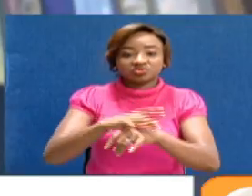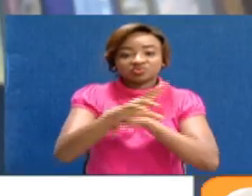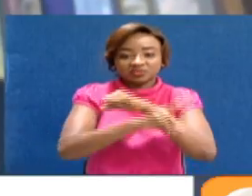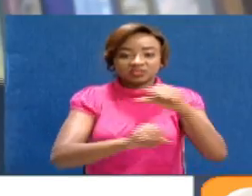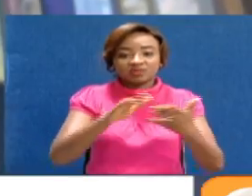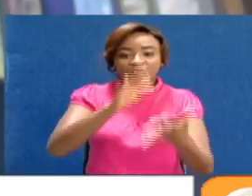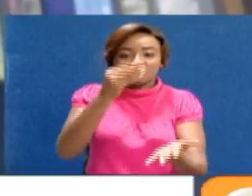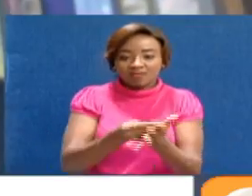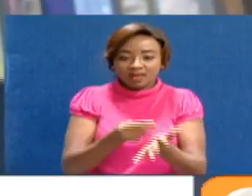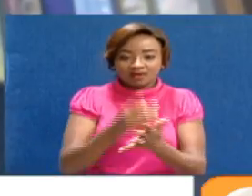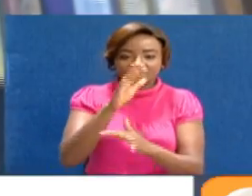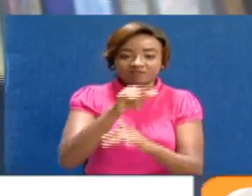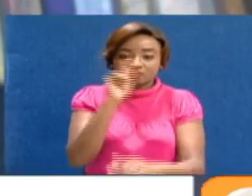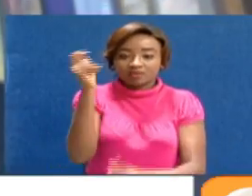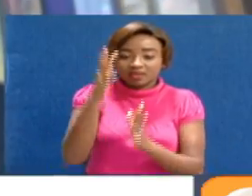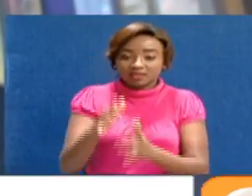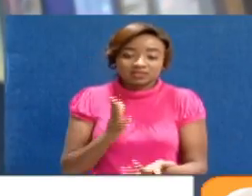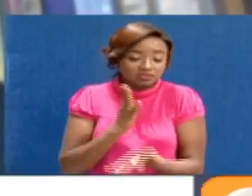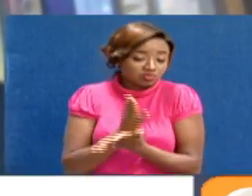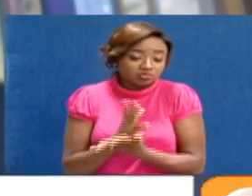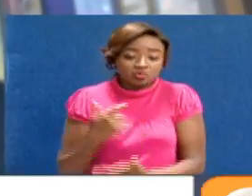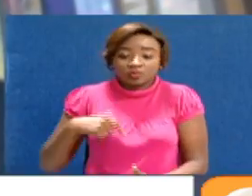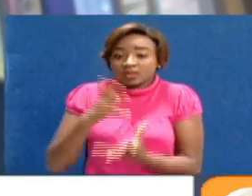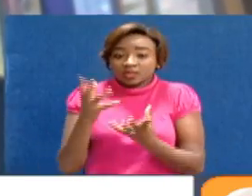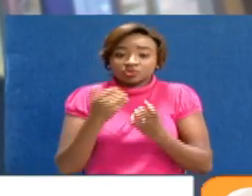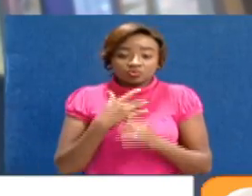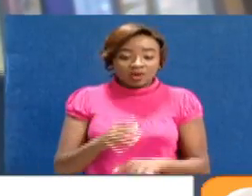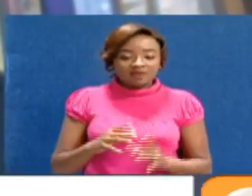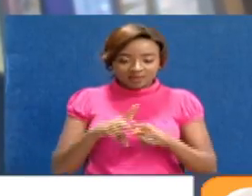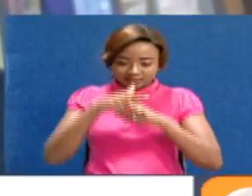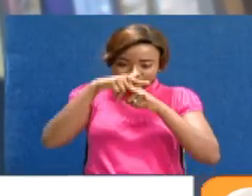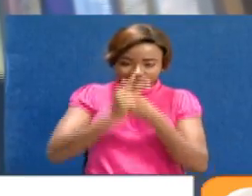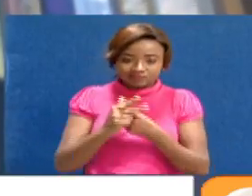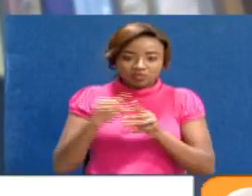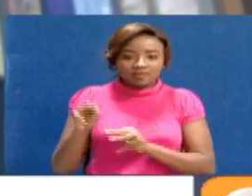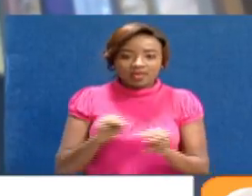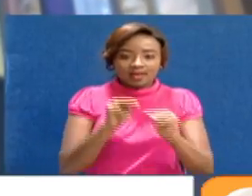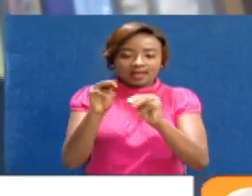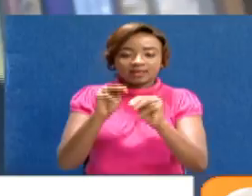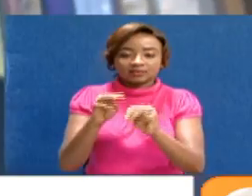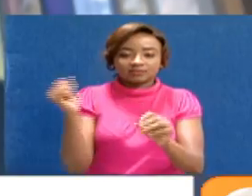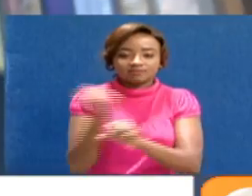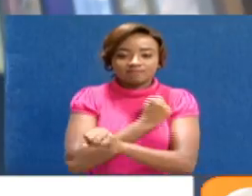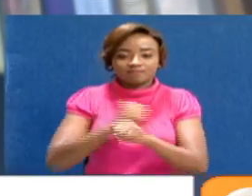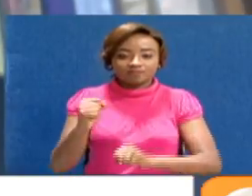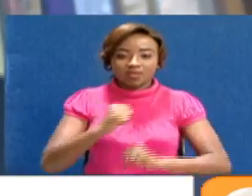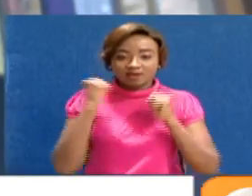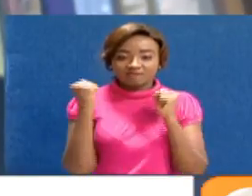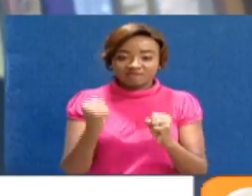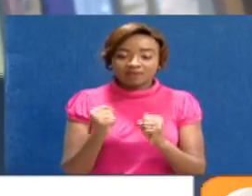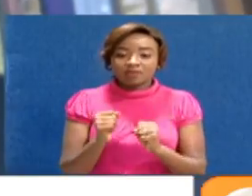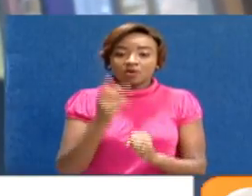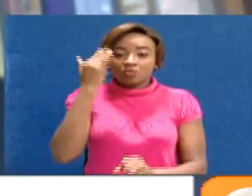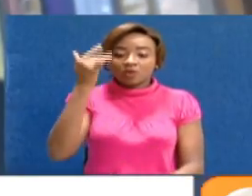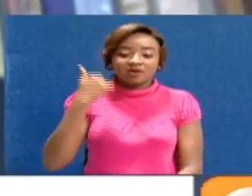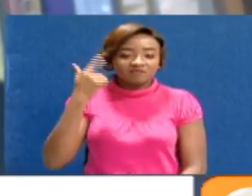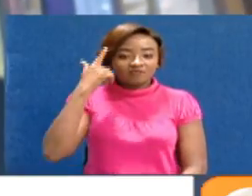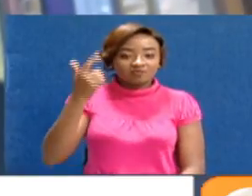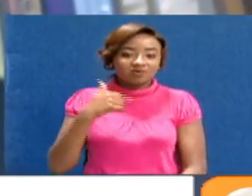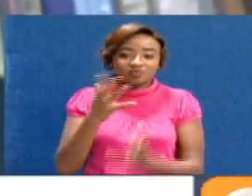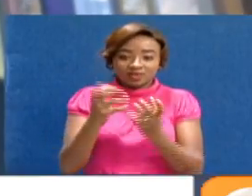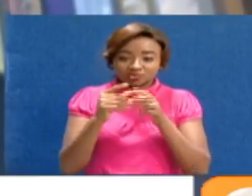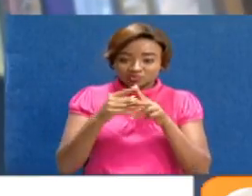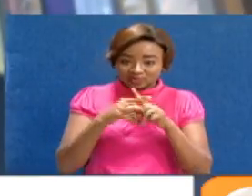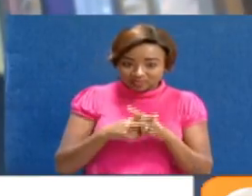from Kenyans. So there are certain things we need to do. We need to have a stringent vetting mechanism come 2022. Because for me, it also needs to start